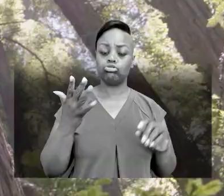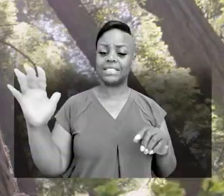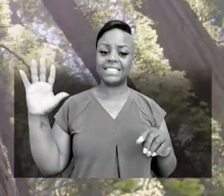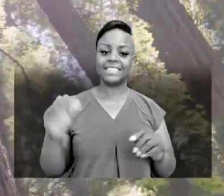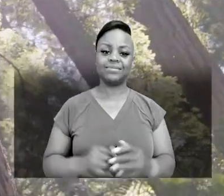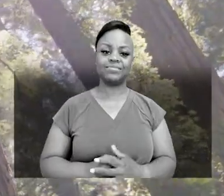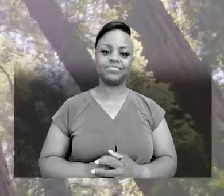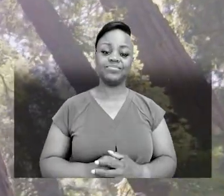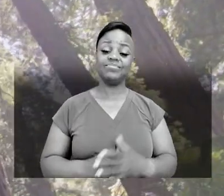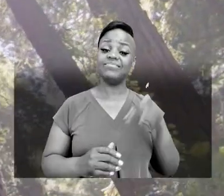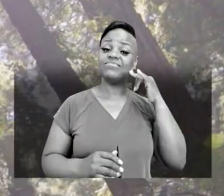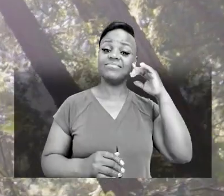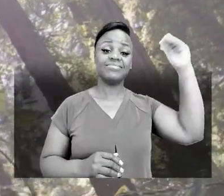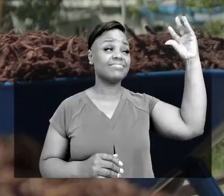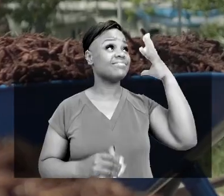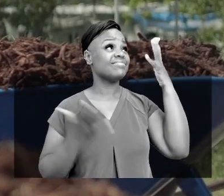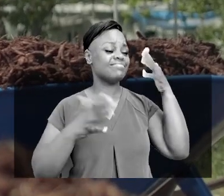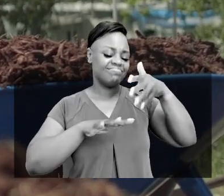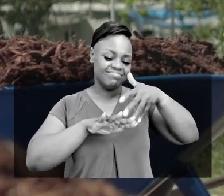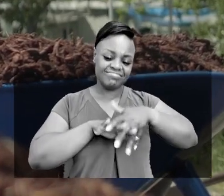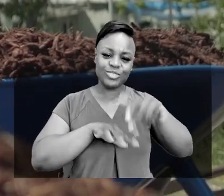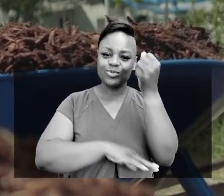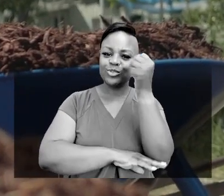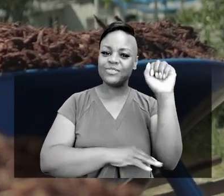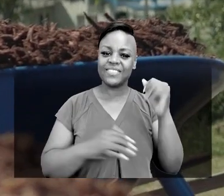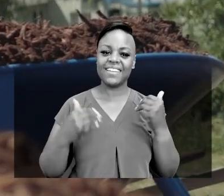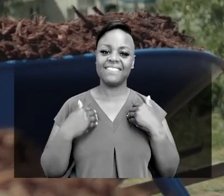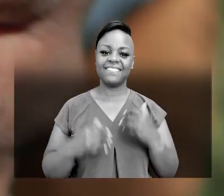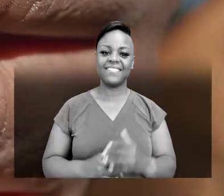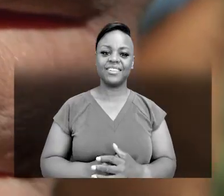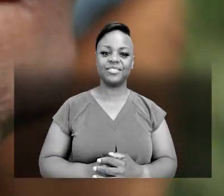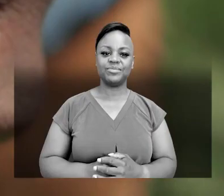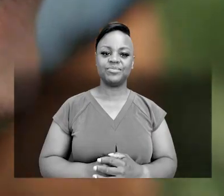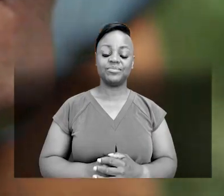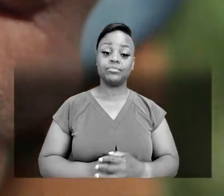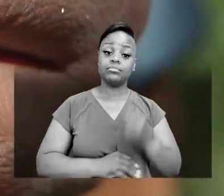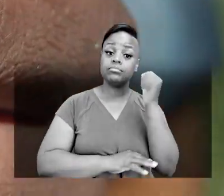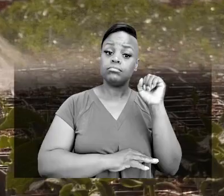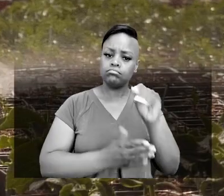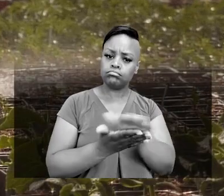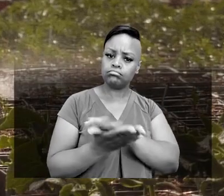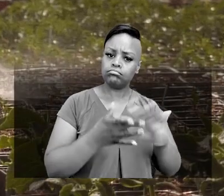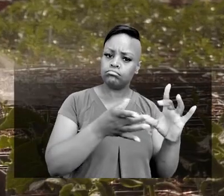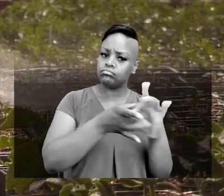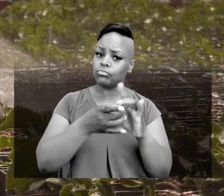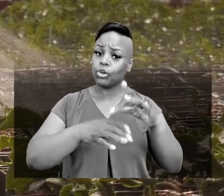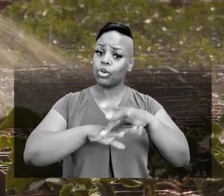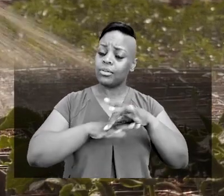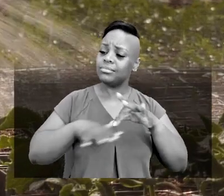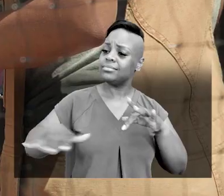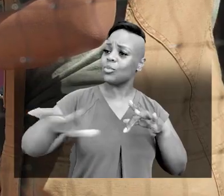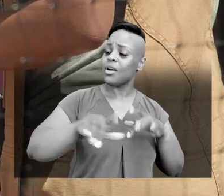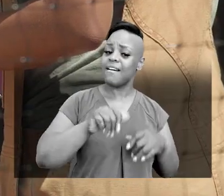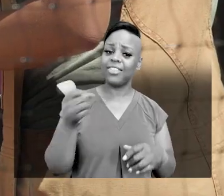water. Among redwoods and oak trees beneath this California sun, our revolution is rooted, cultivated